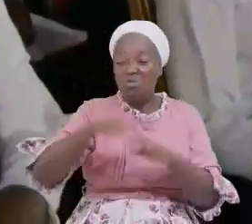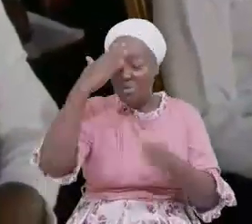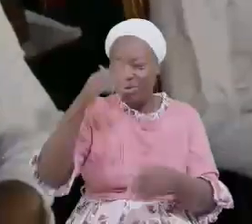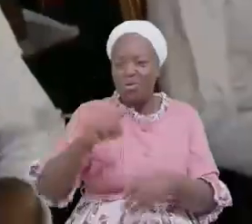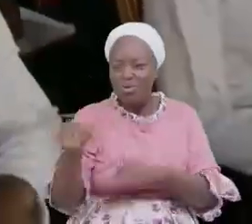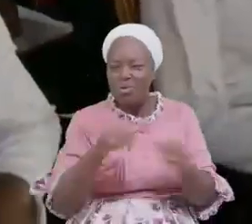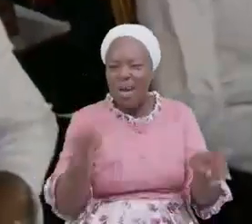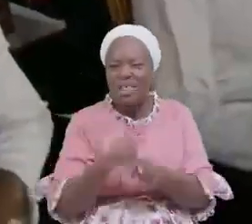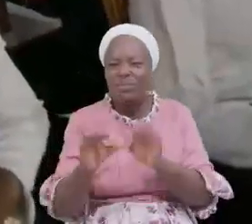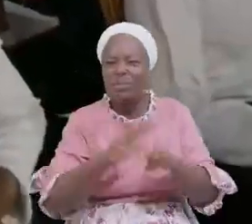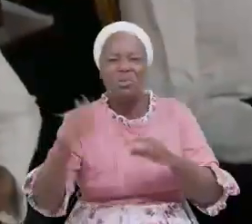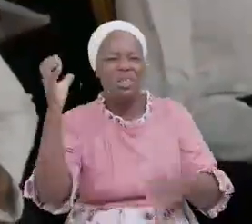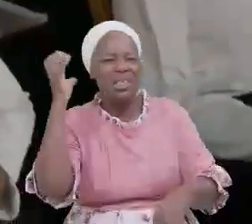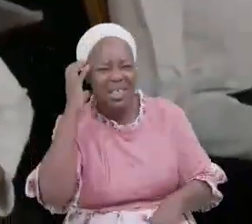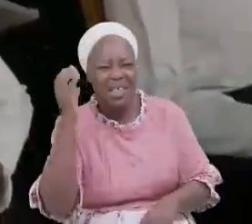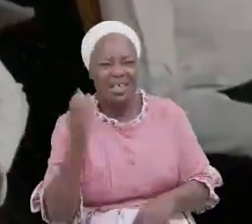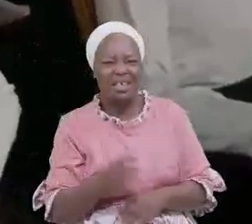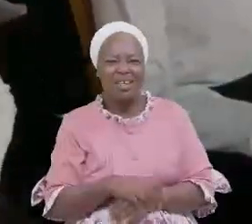hear.